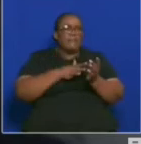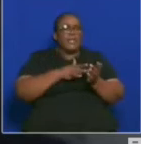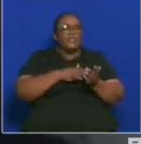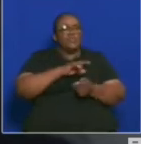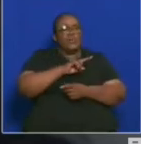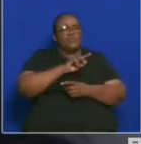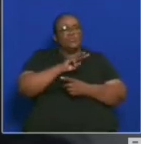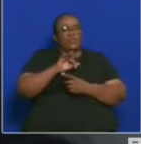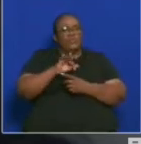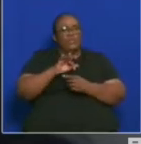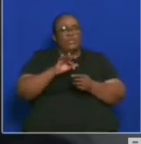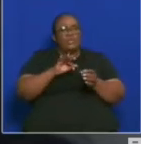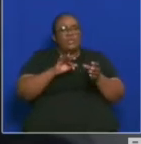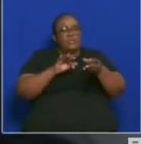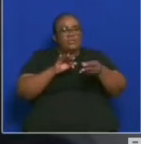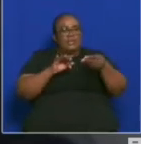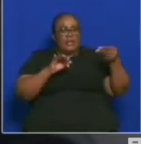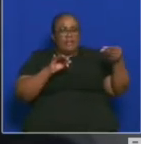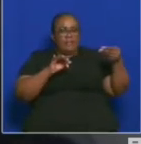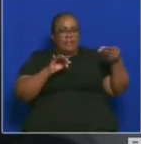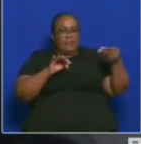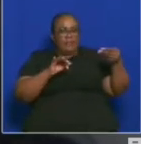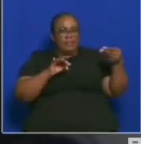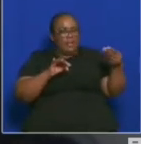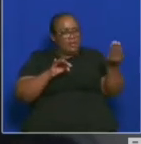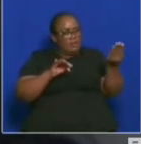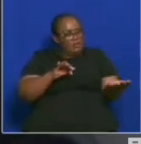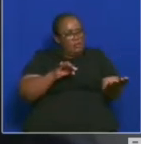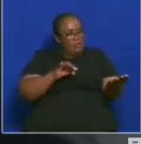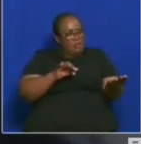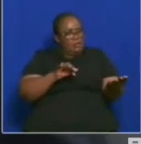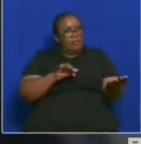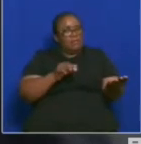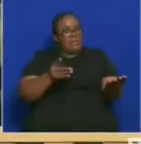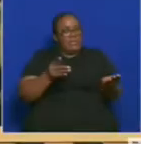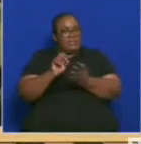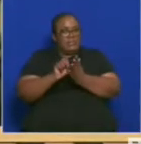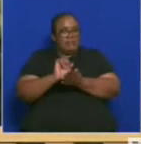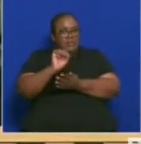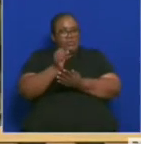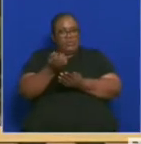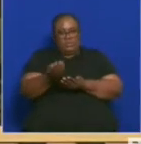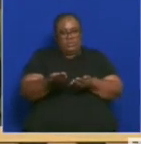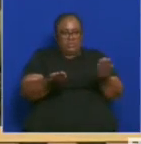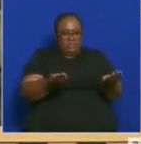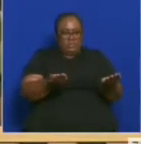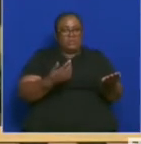to you alongside your statement. Okay. I have it here. You have it. Yeah.